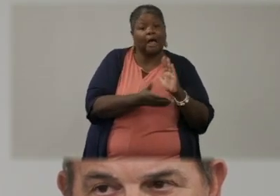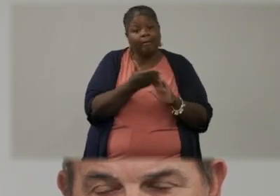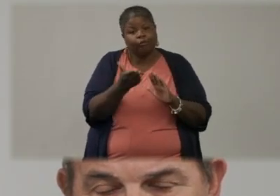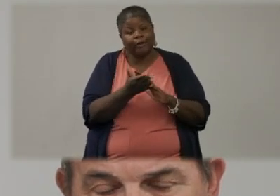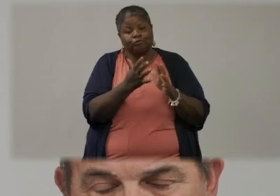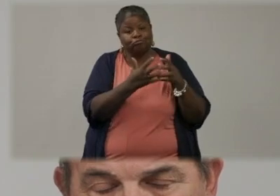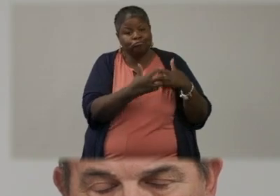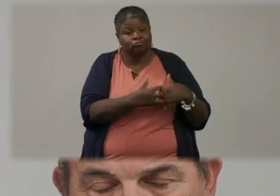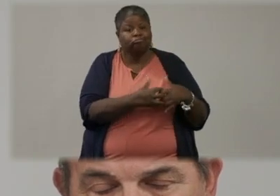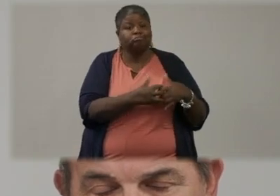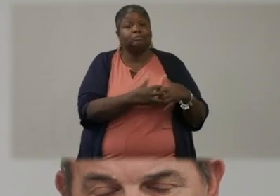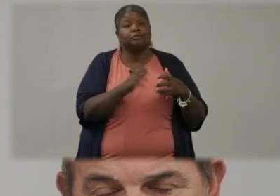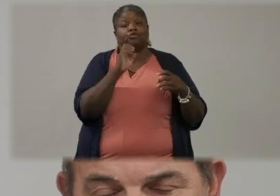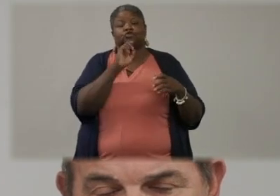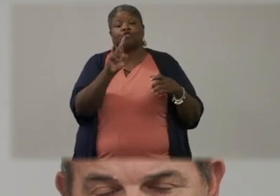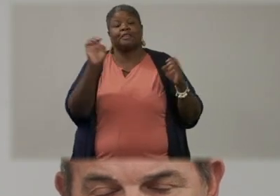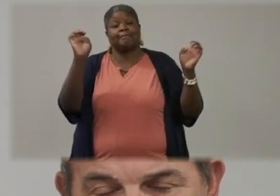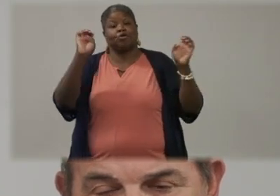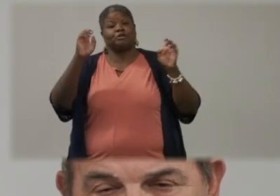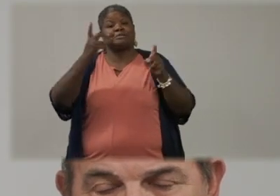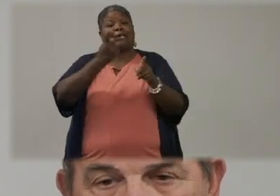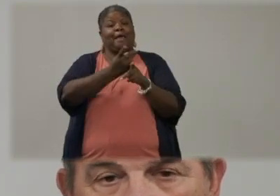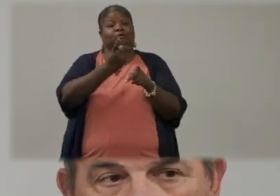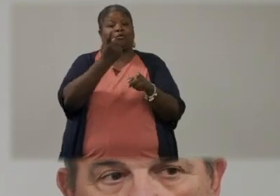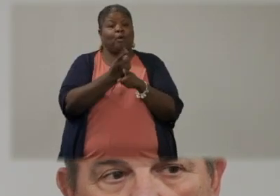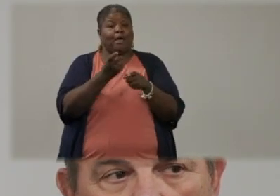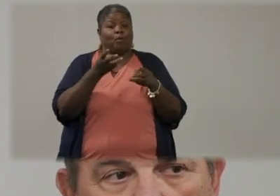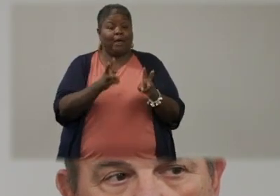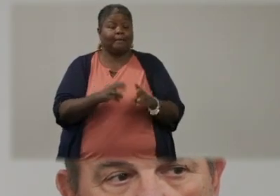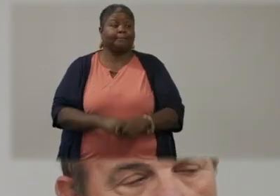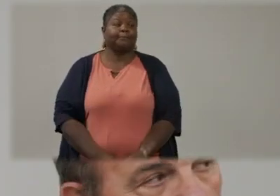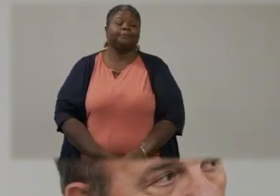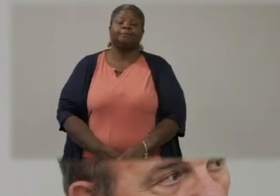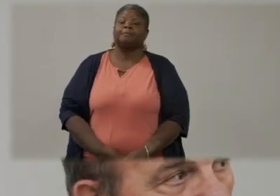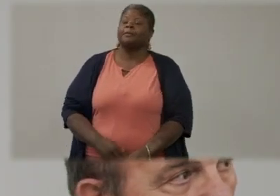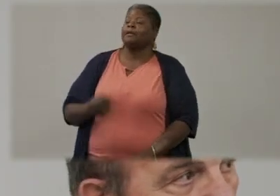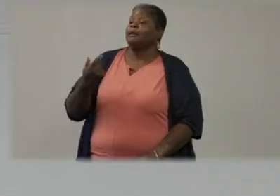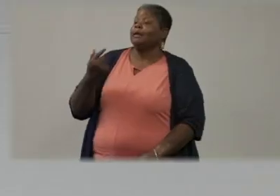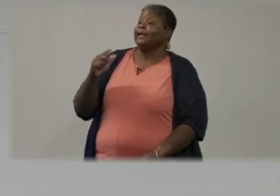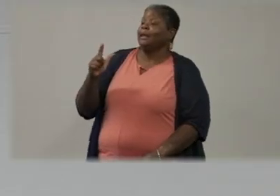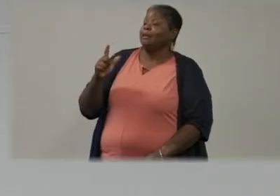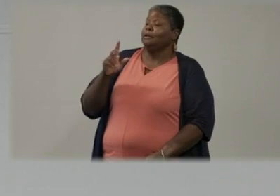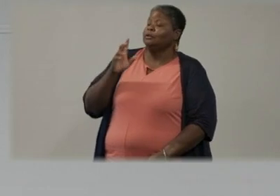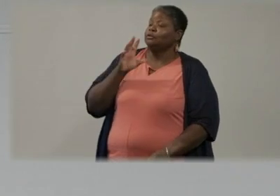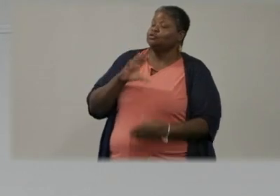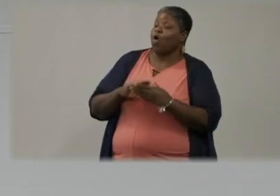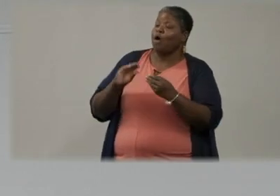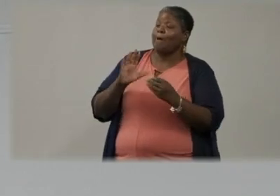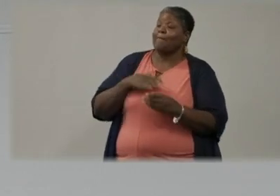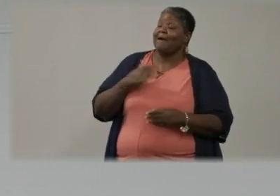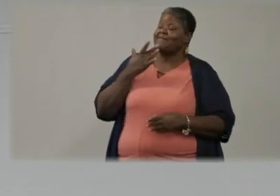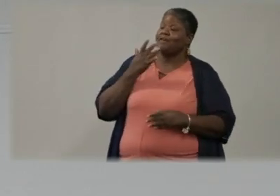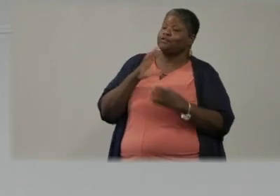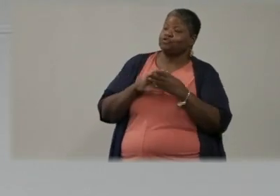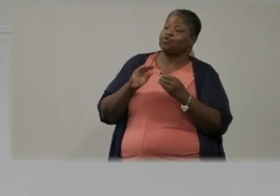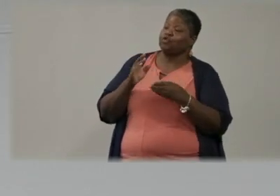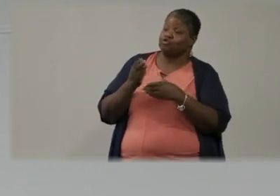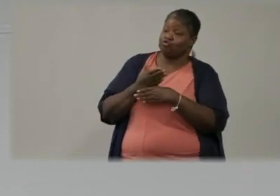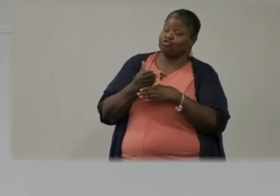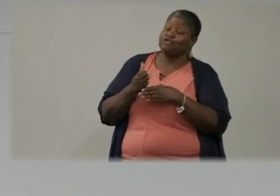and make sure that the emergency is handled the right way. Gil, real quick, talk about one of my favorite stories that you